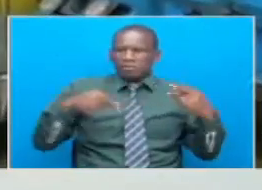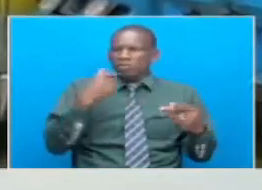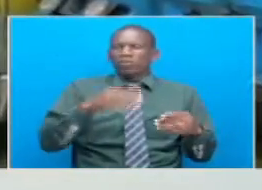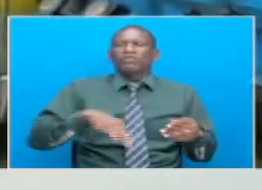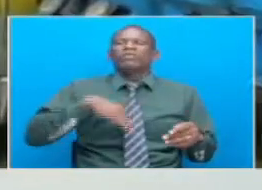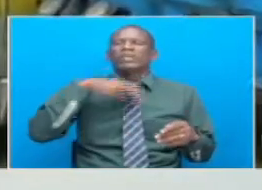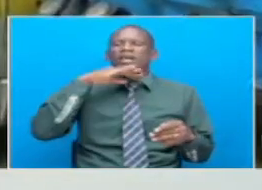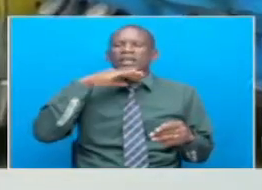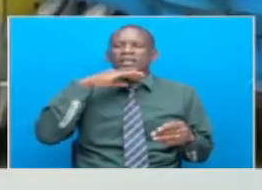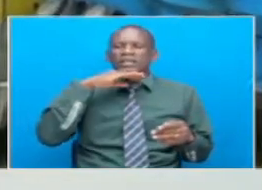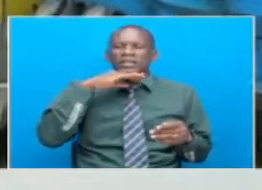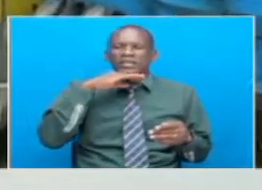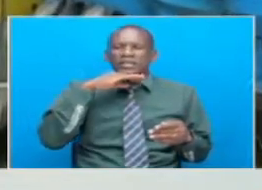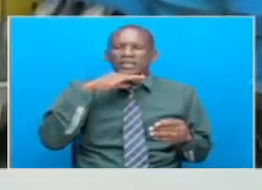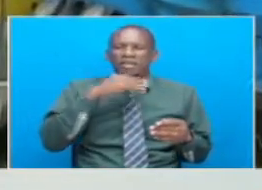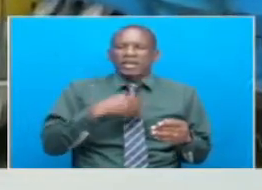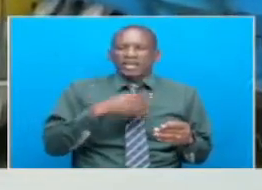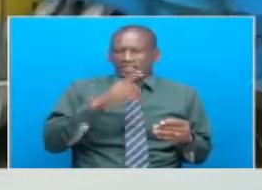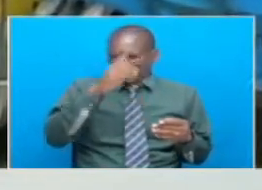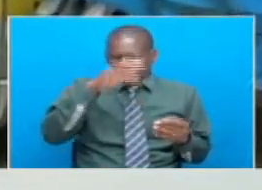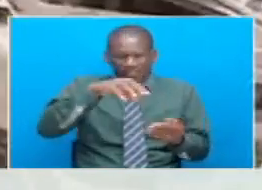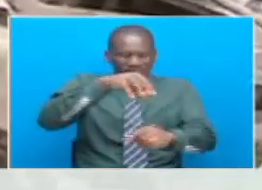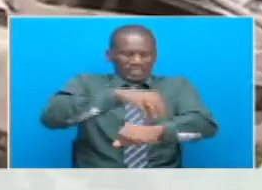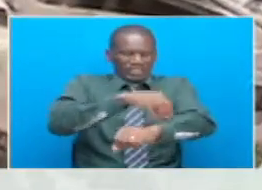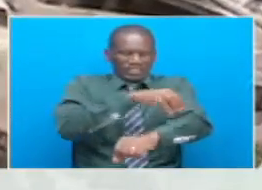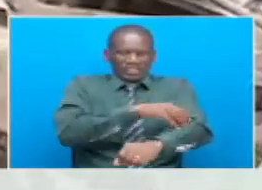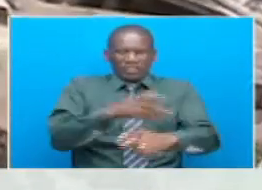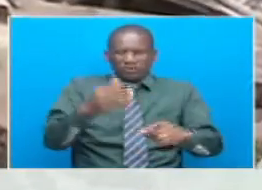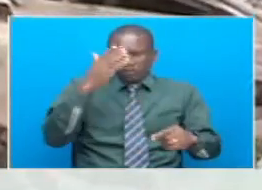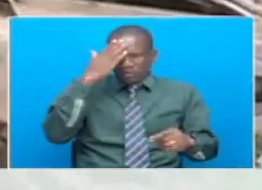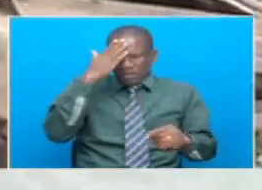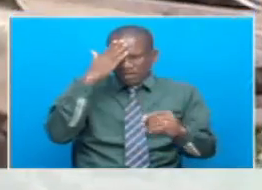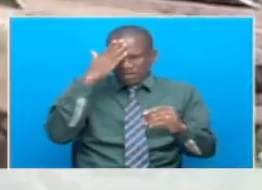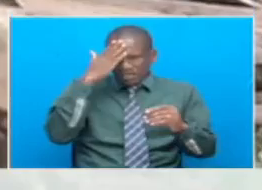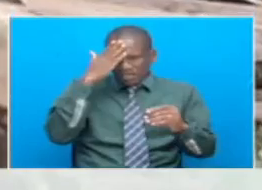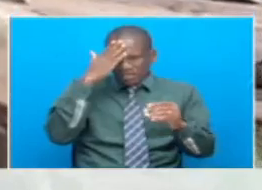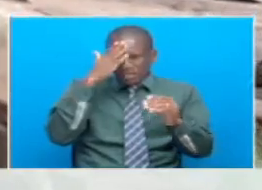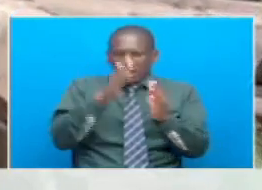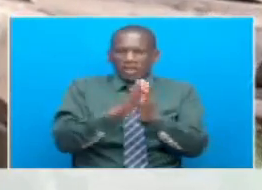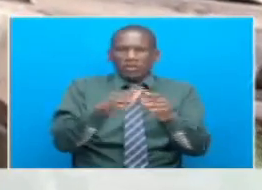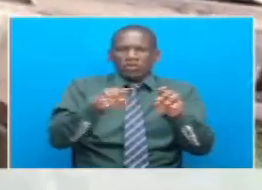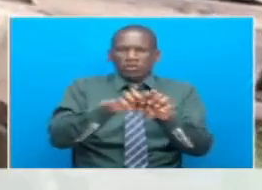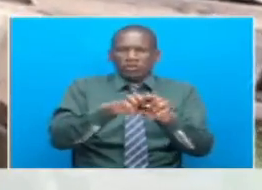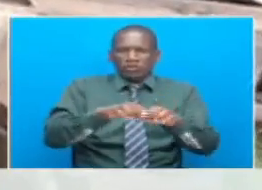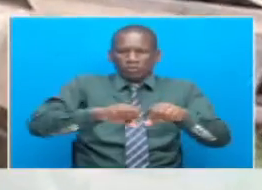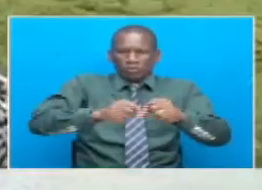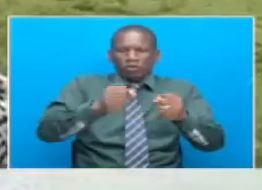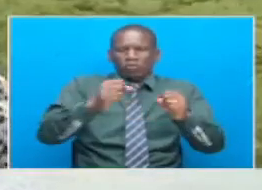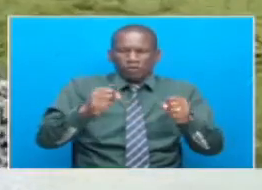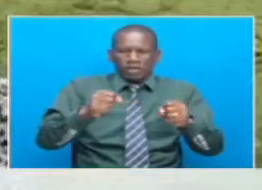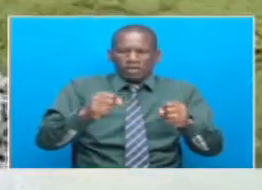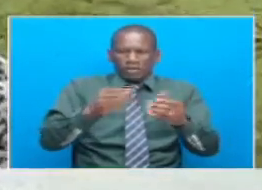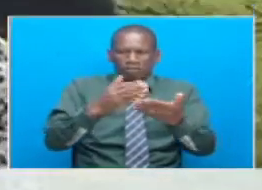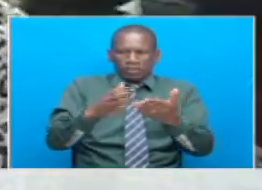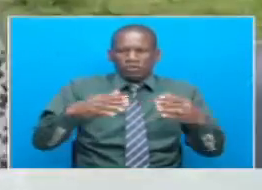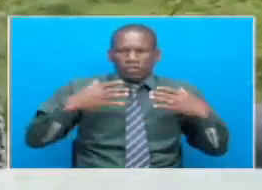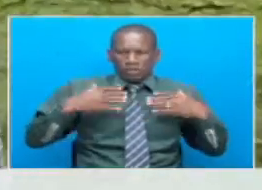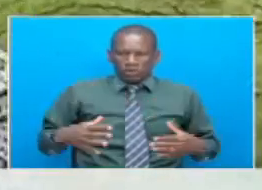their lives suffered serious injuries from head trauma as well as broken limbs.